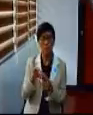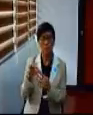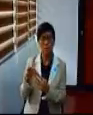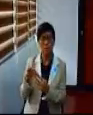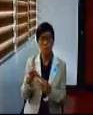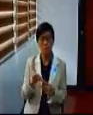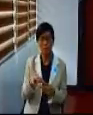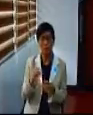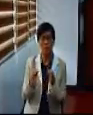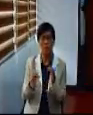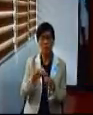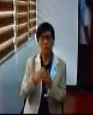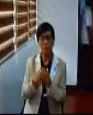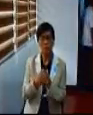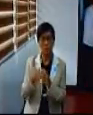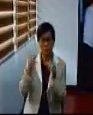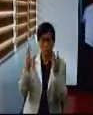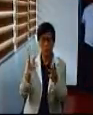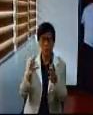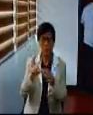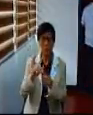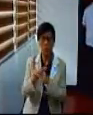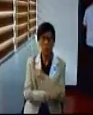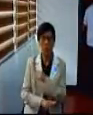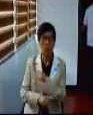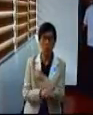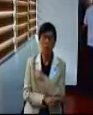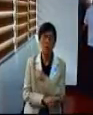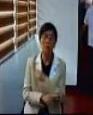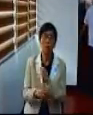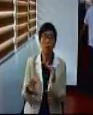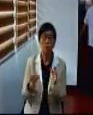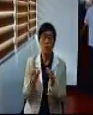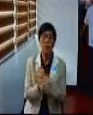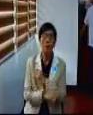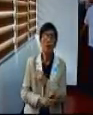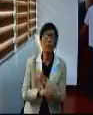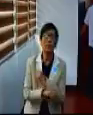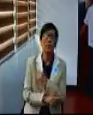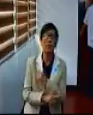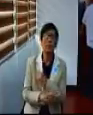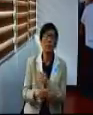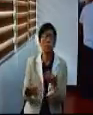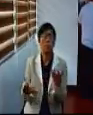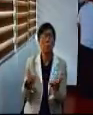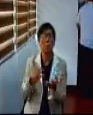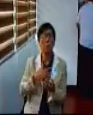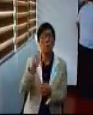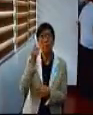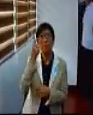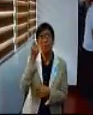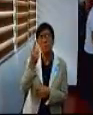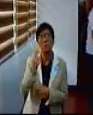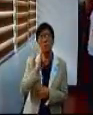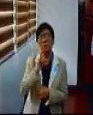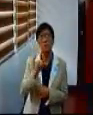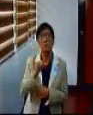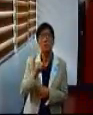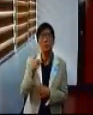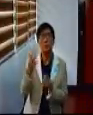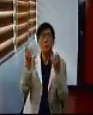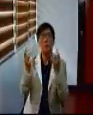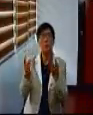harms are local. And if the harms are local, perhaps my understanding is the